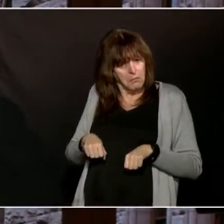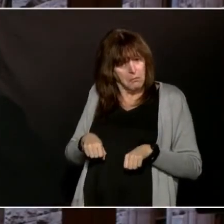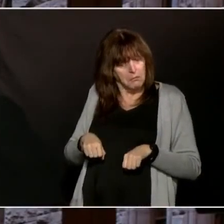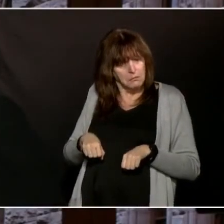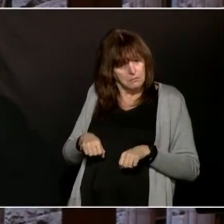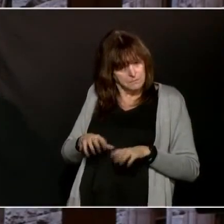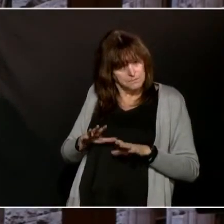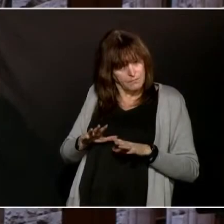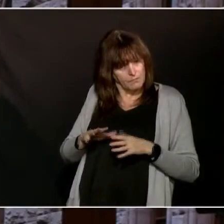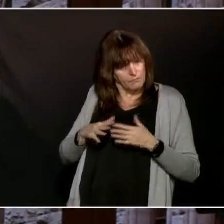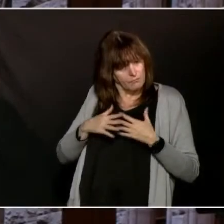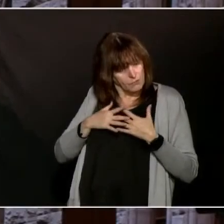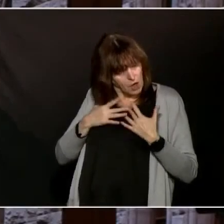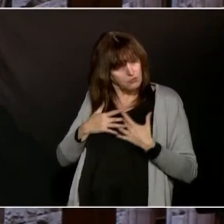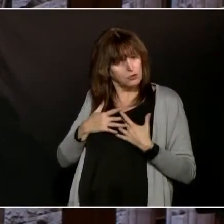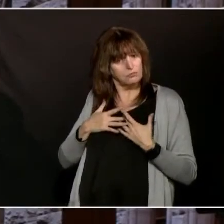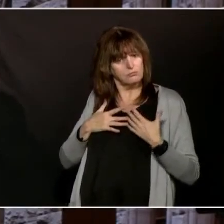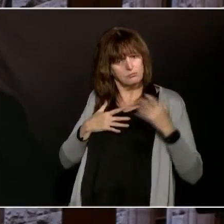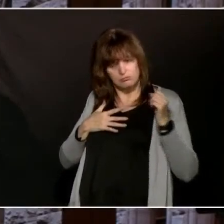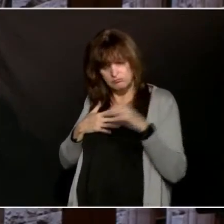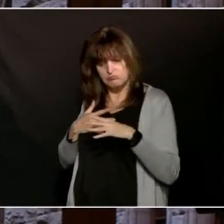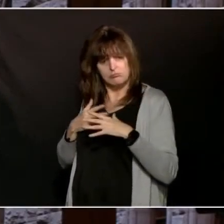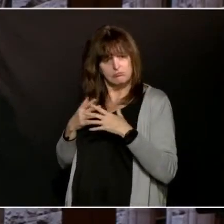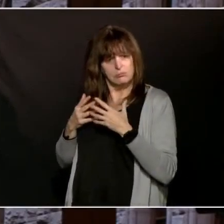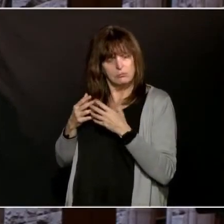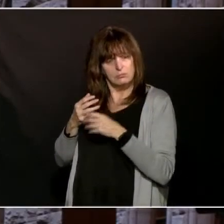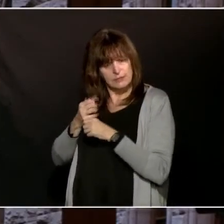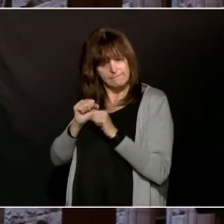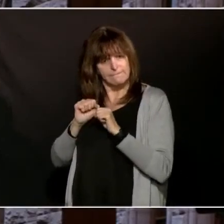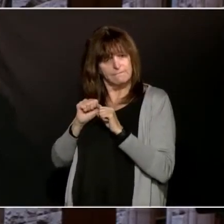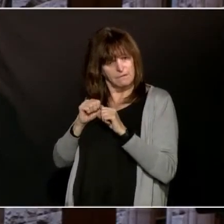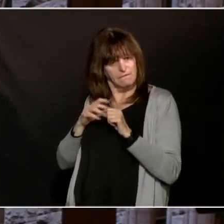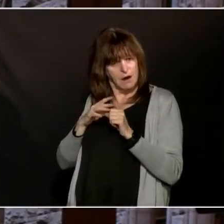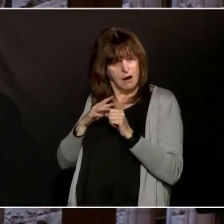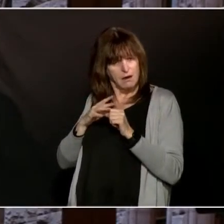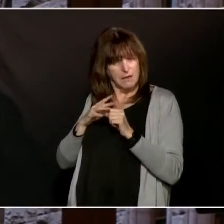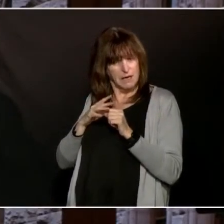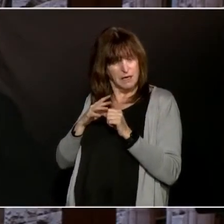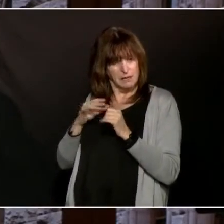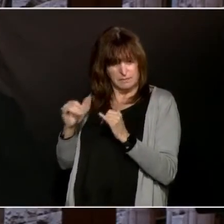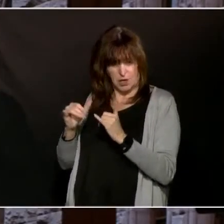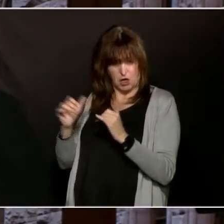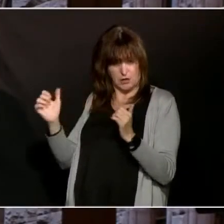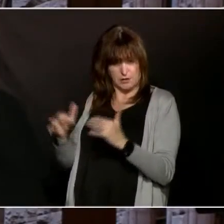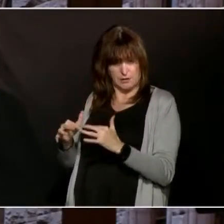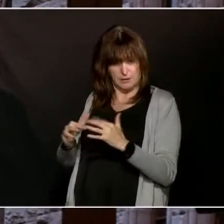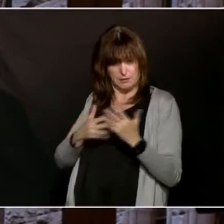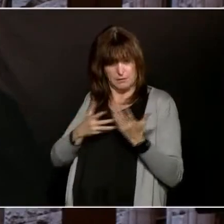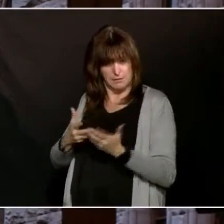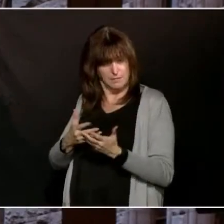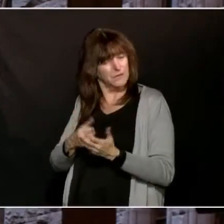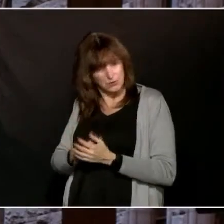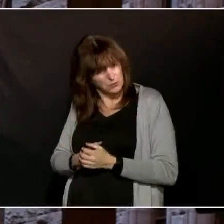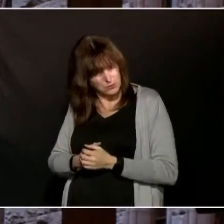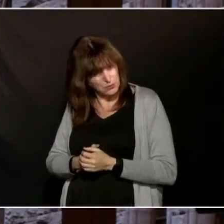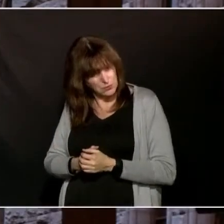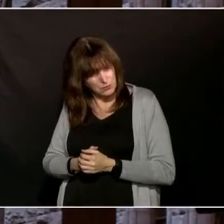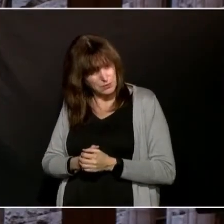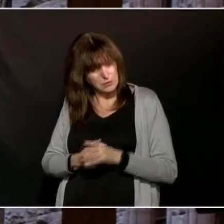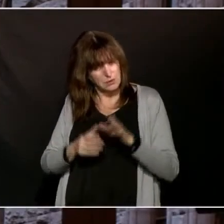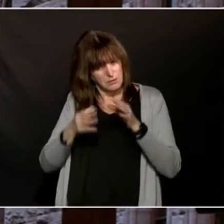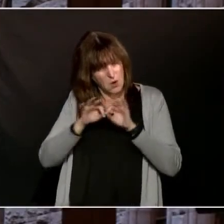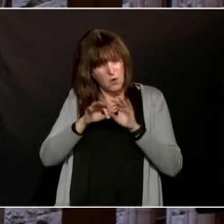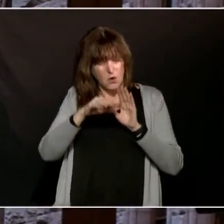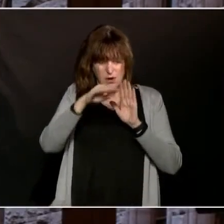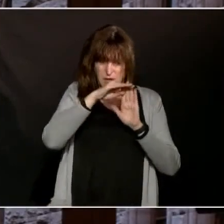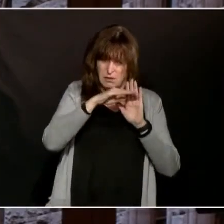hospitality, do it in a safe way. It can still be done. And just manage all the precautions that we've talked about in that light. And